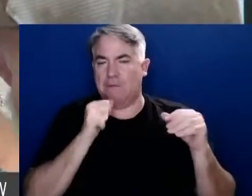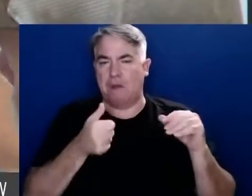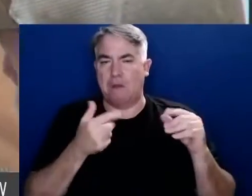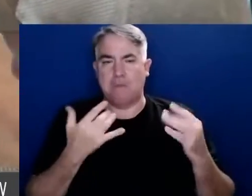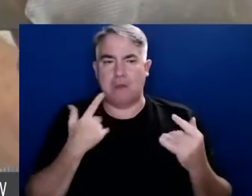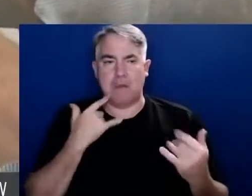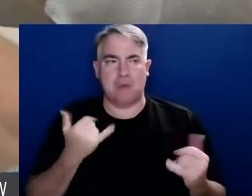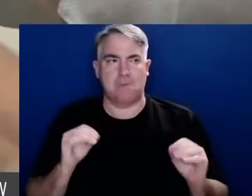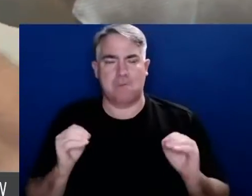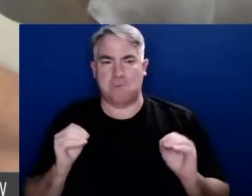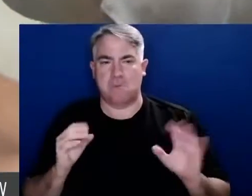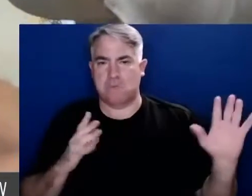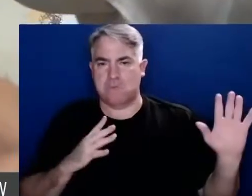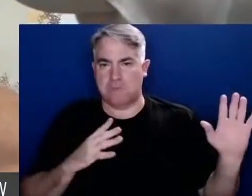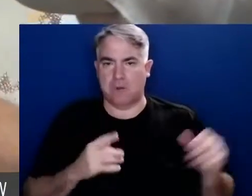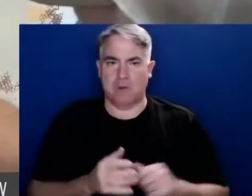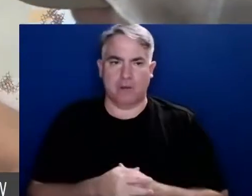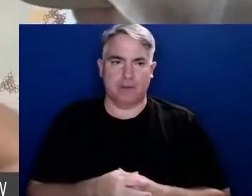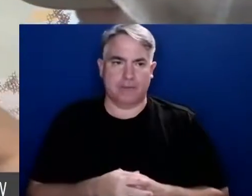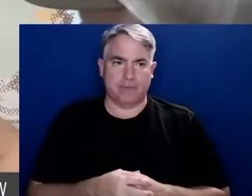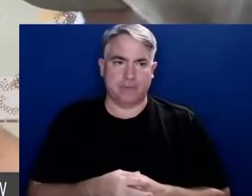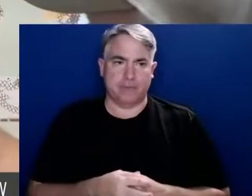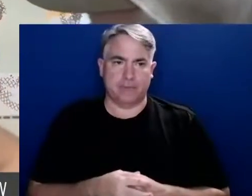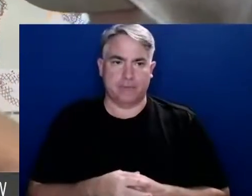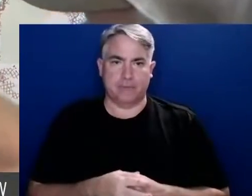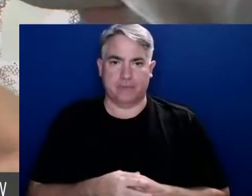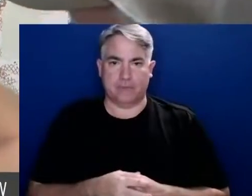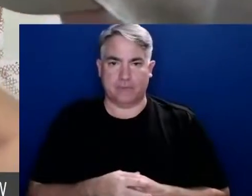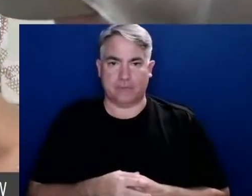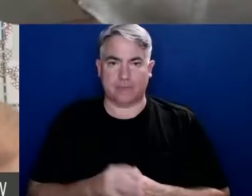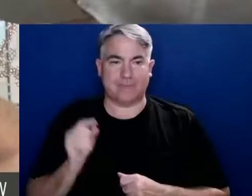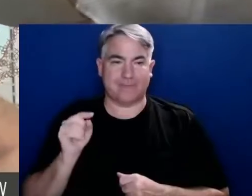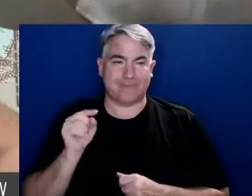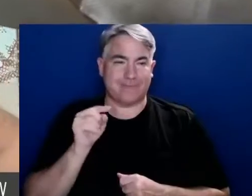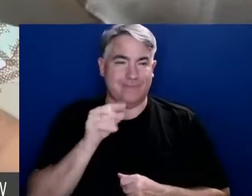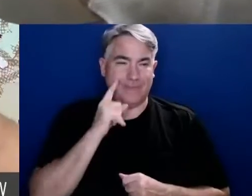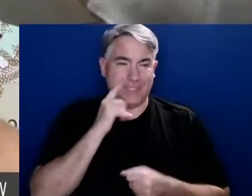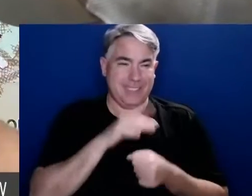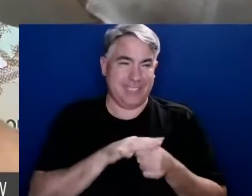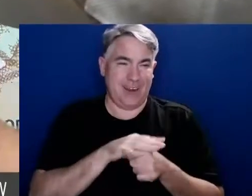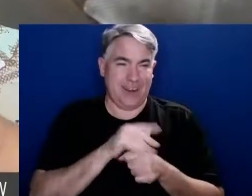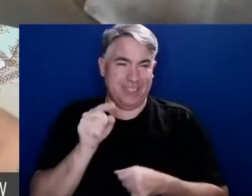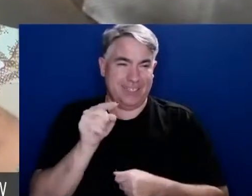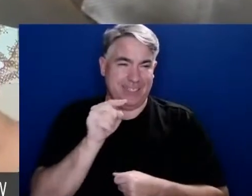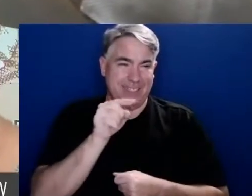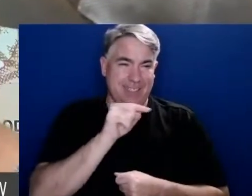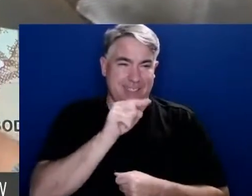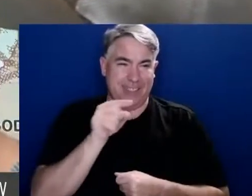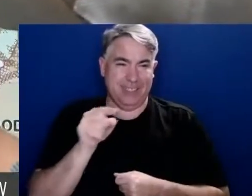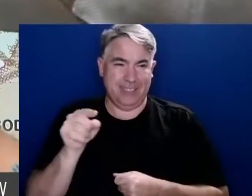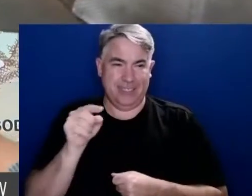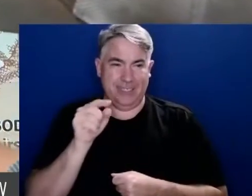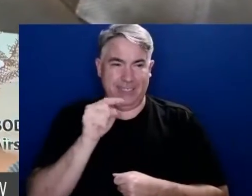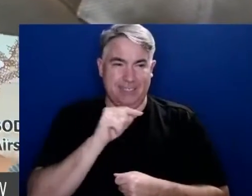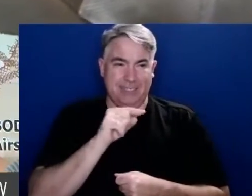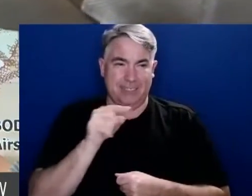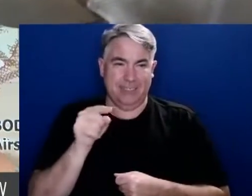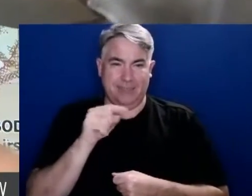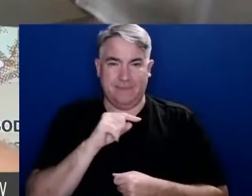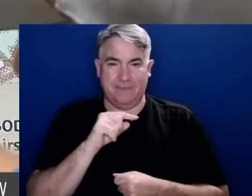line in here from the escarpment back over all the way pretty much through this hazardous